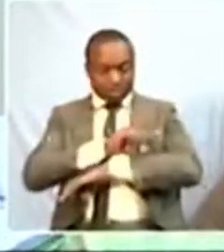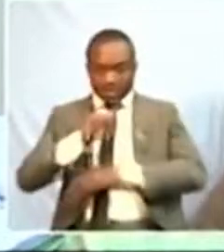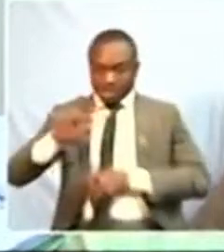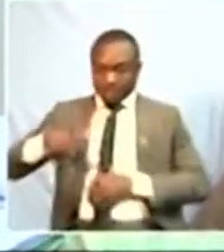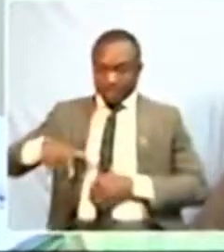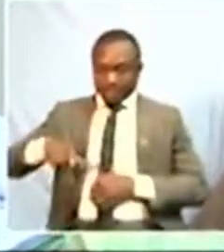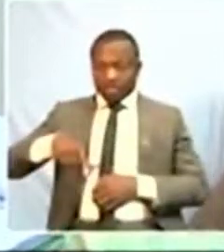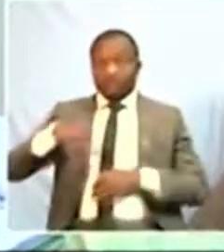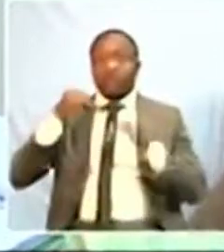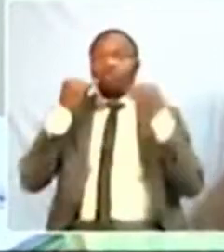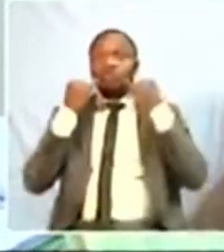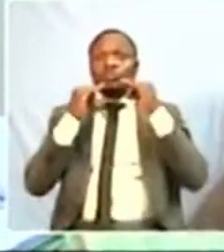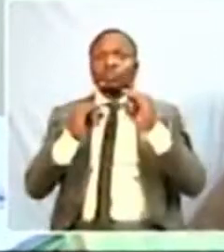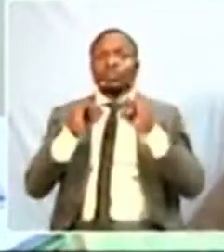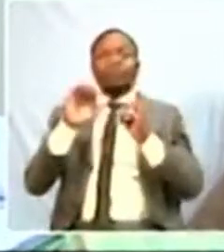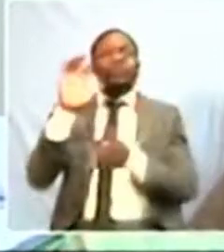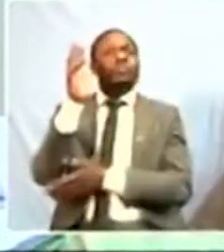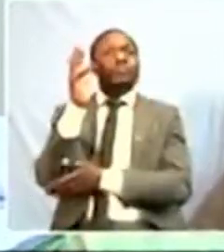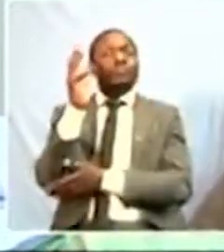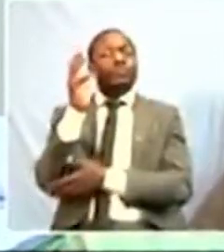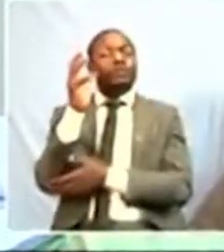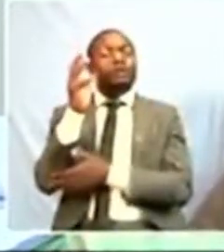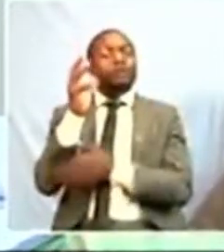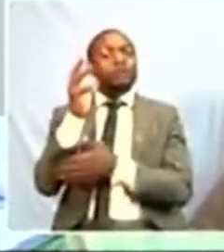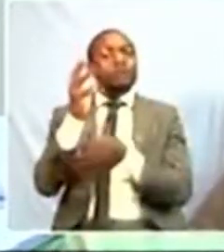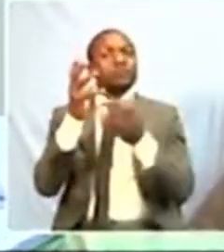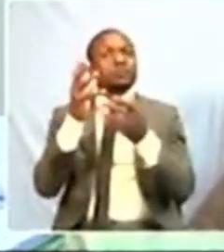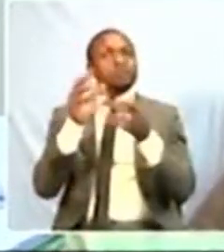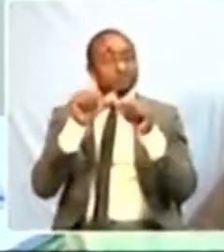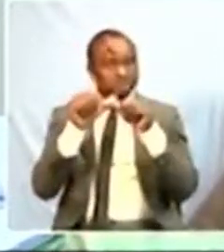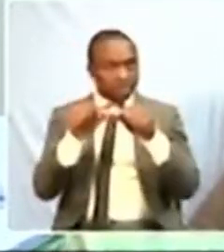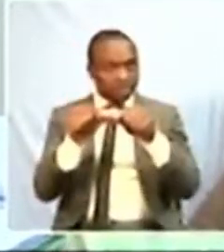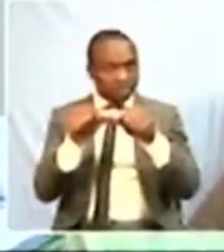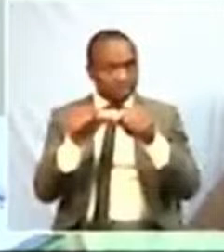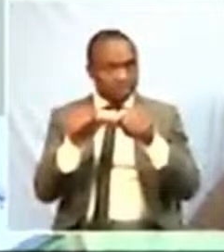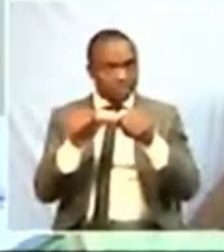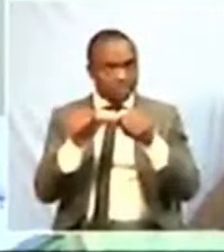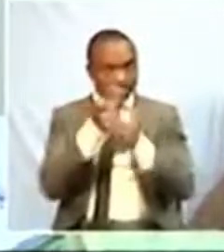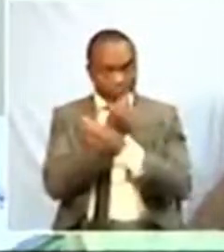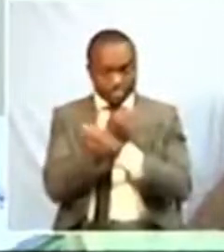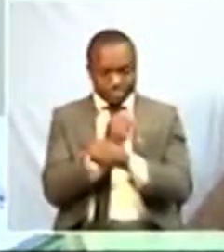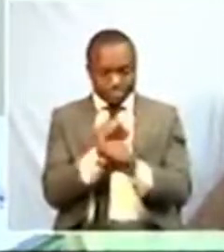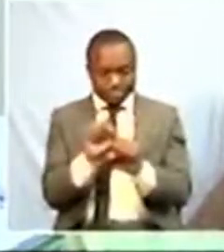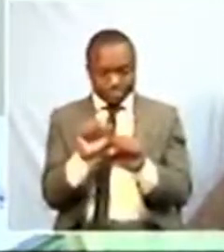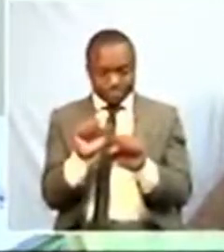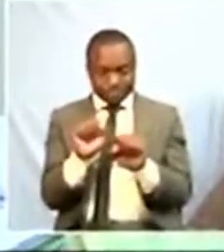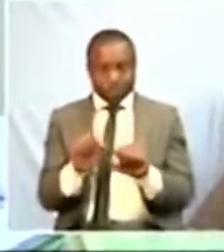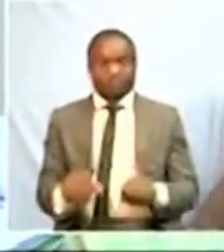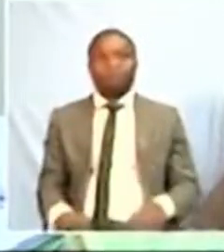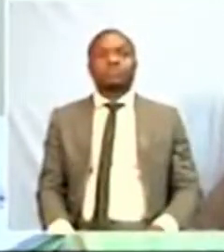delayed because the timber is still being cured.